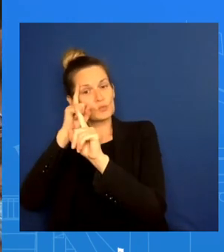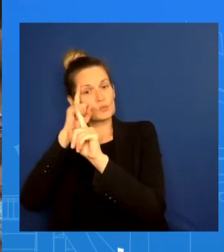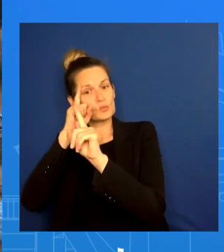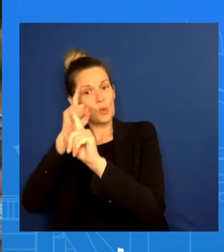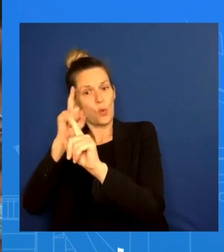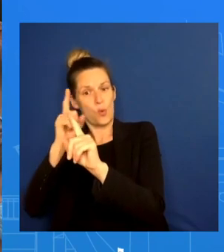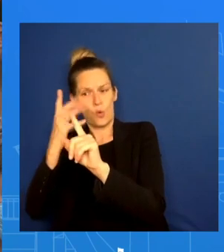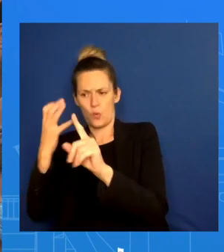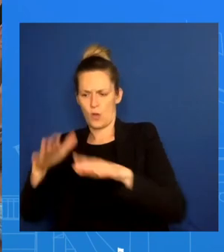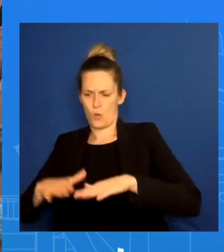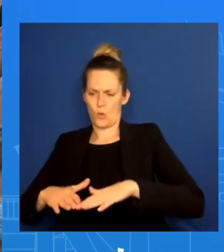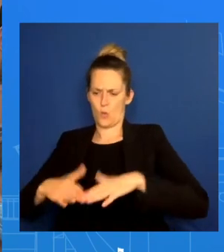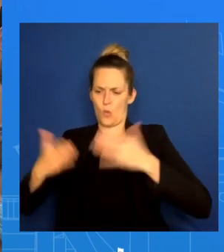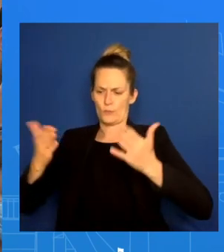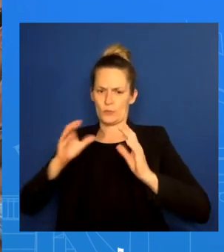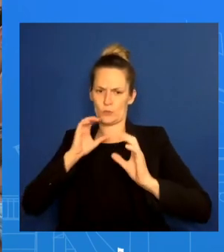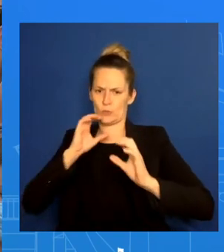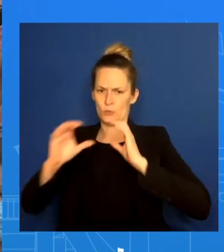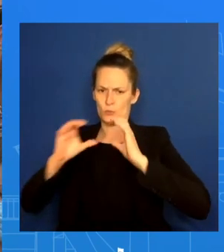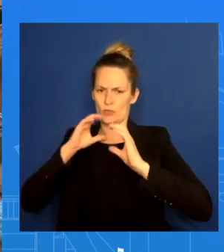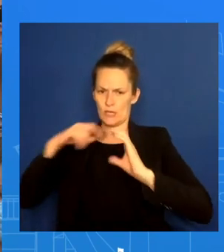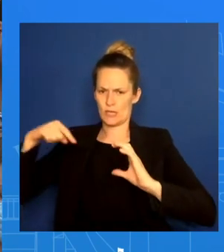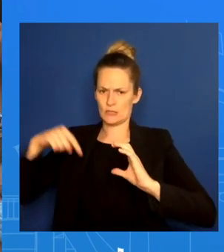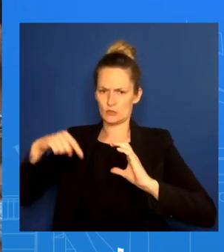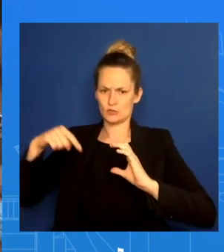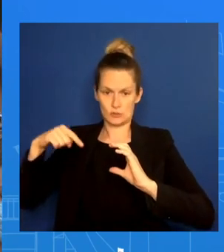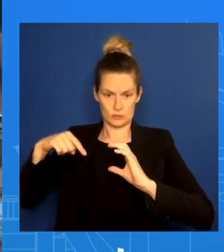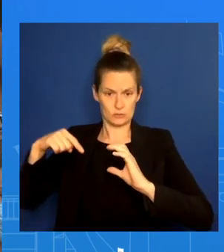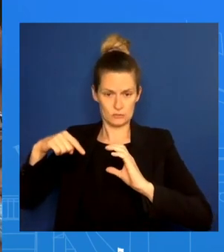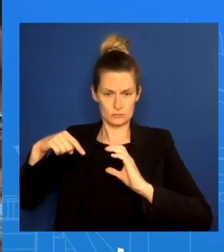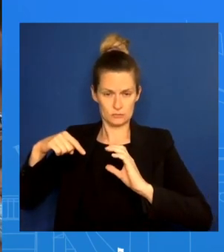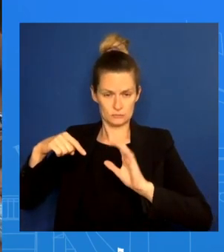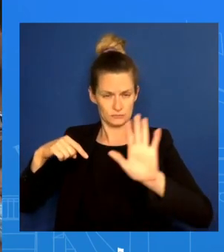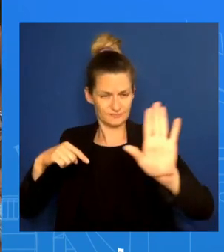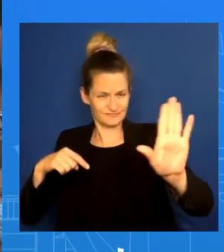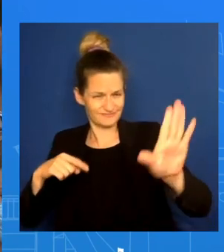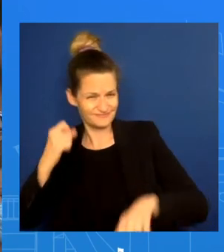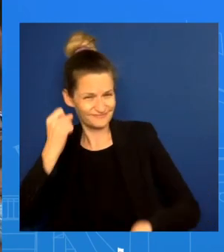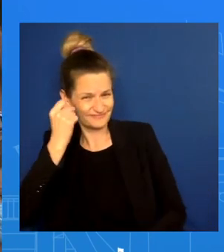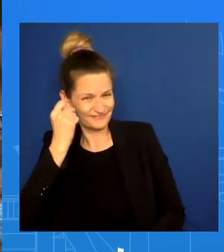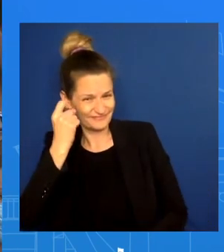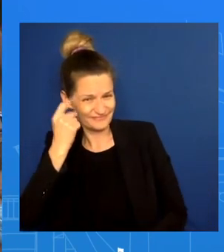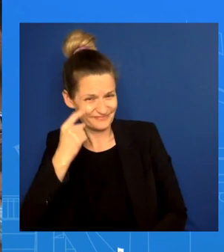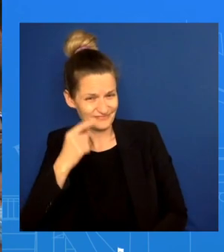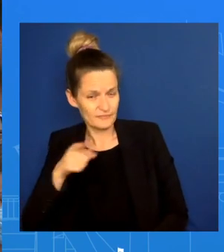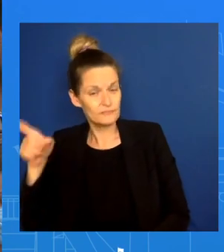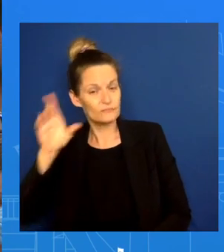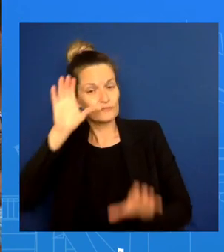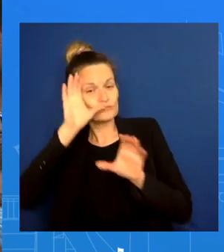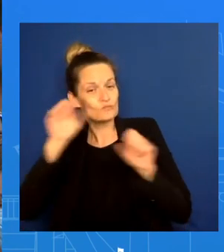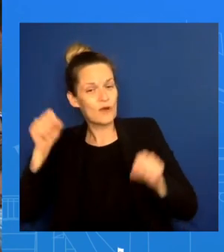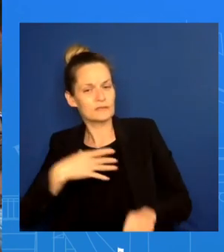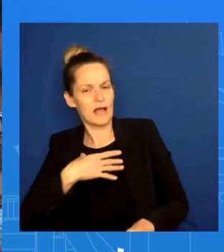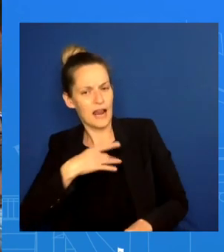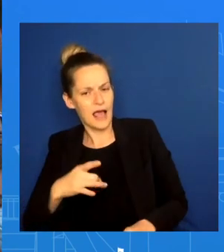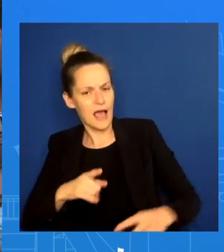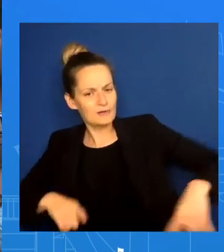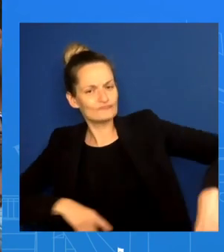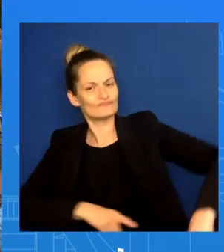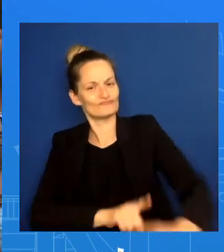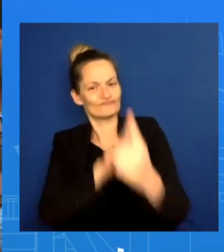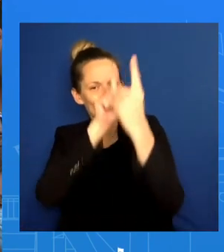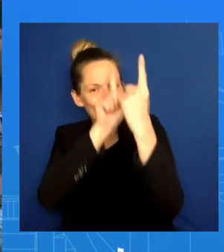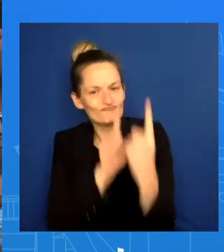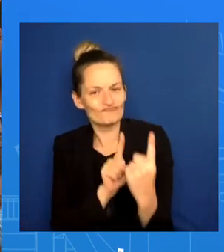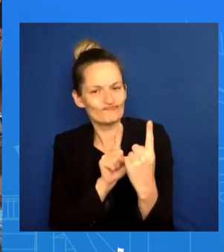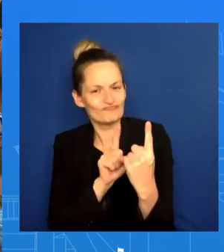have face-to-face meetings with leaders. I mean, the White House says that all the time. So both are important. Right. So now that